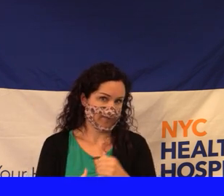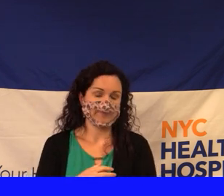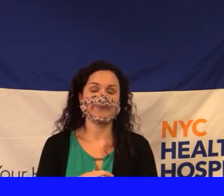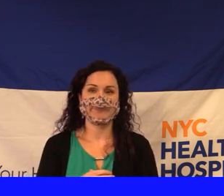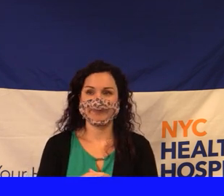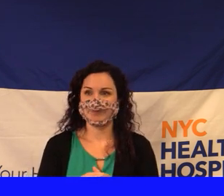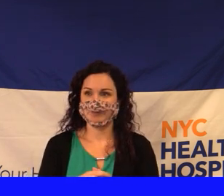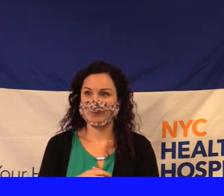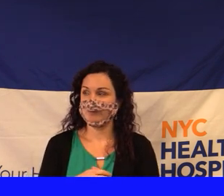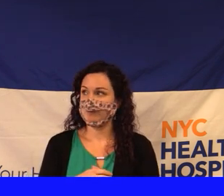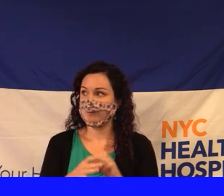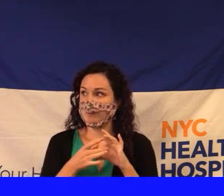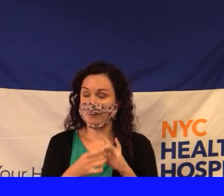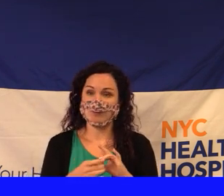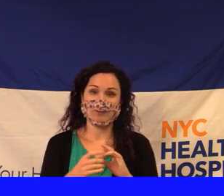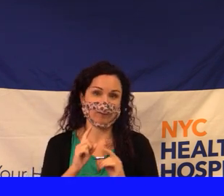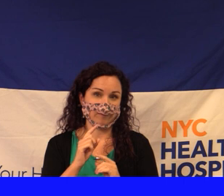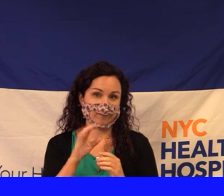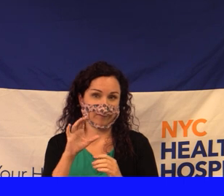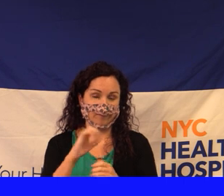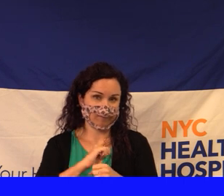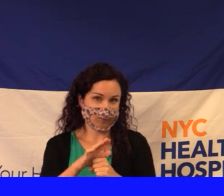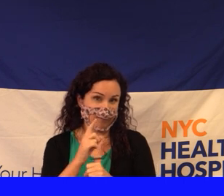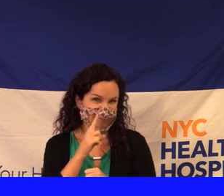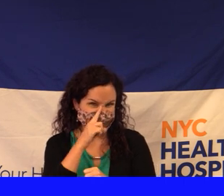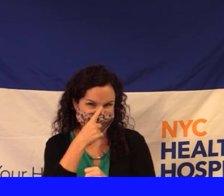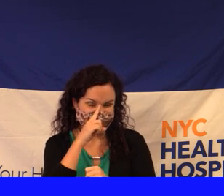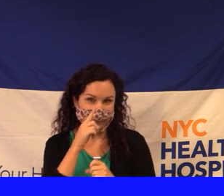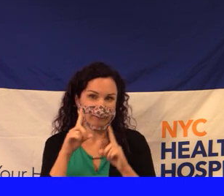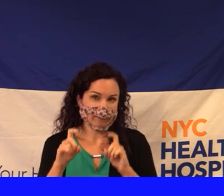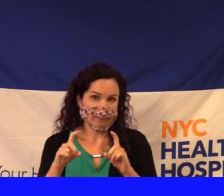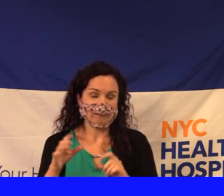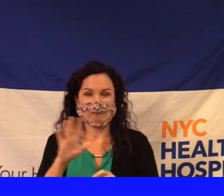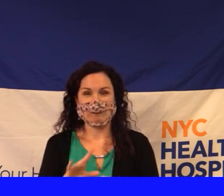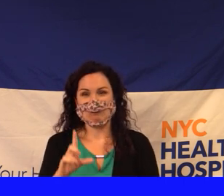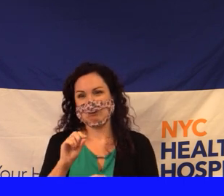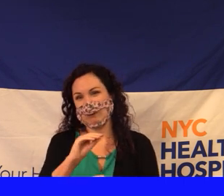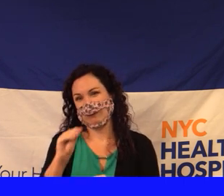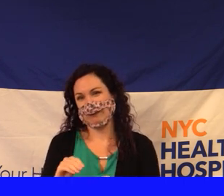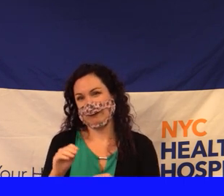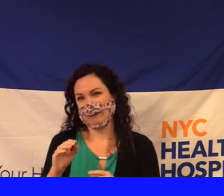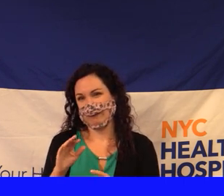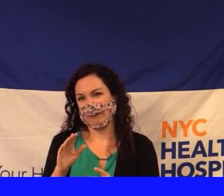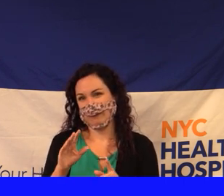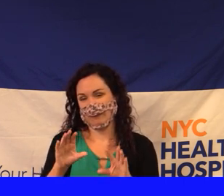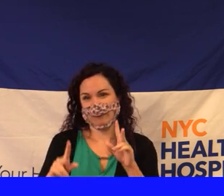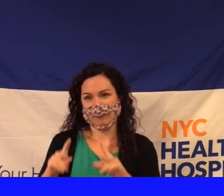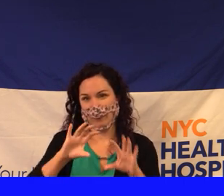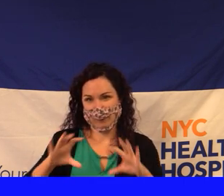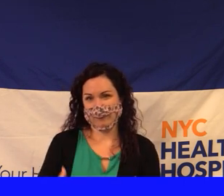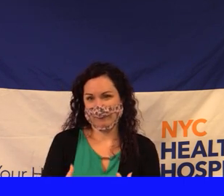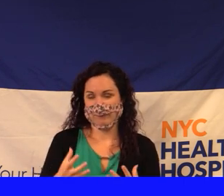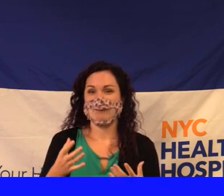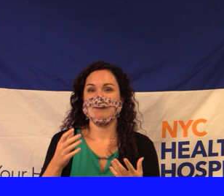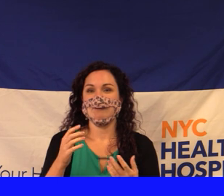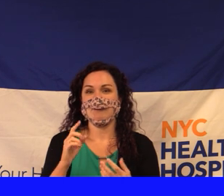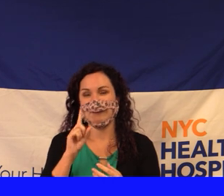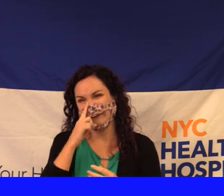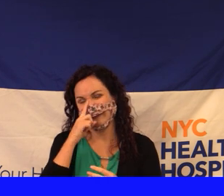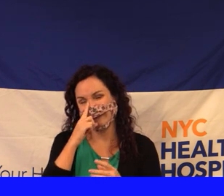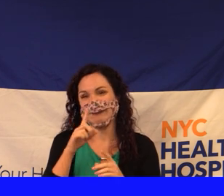In terms of COVID testing, as of today, approximately 20% of the population got tested for